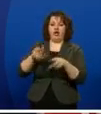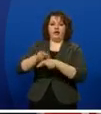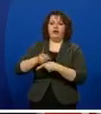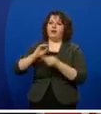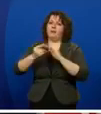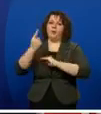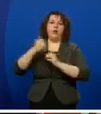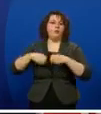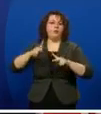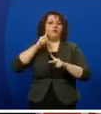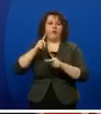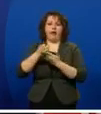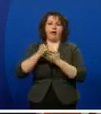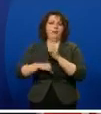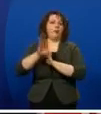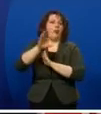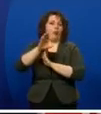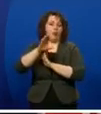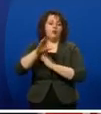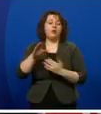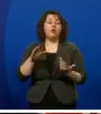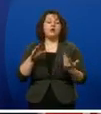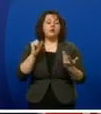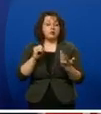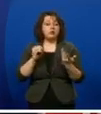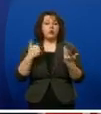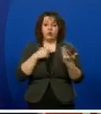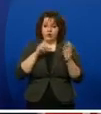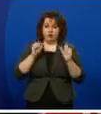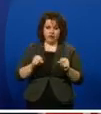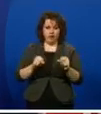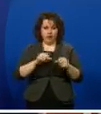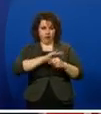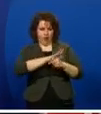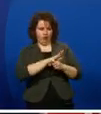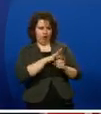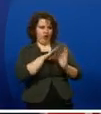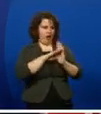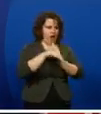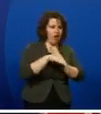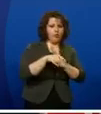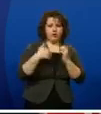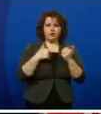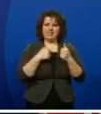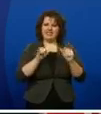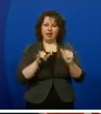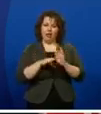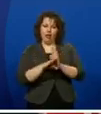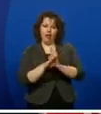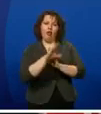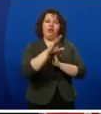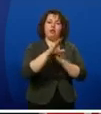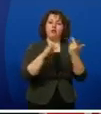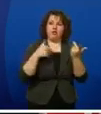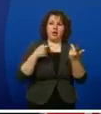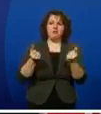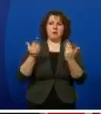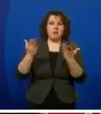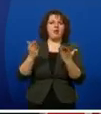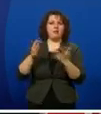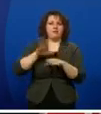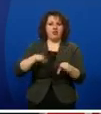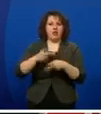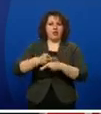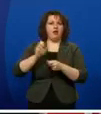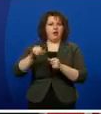for economic growth as we continue to navigate our recovery from COVID-19. And they recommended convening a group of